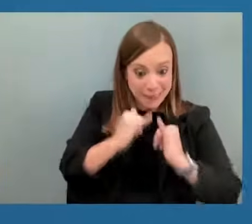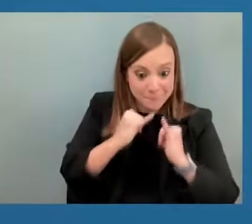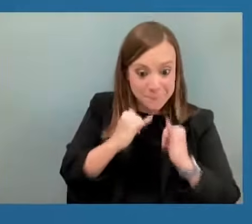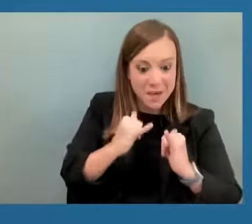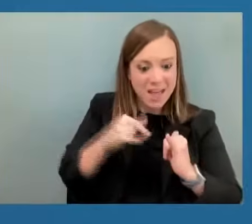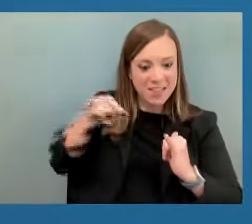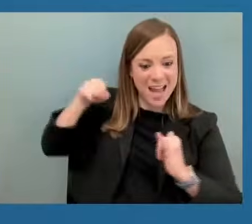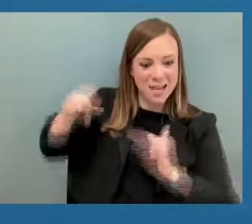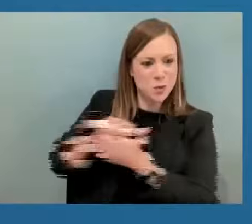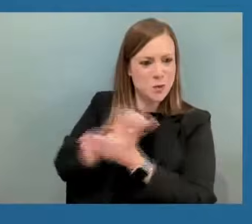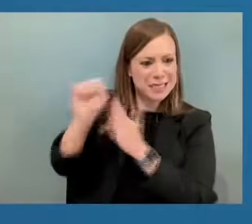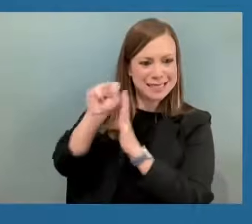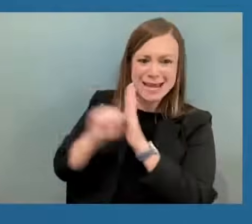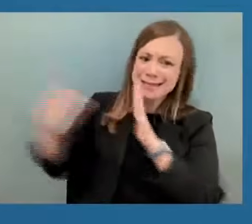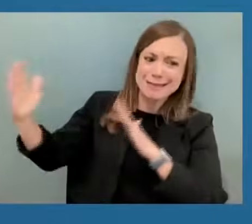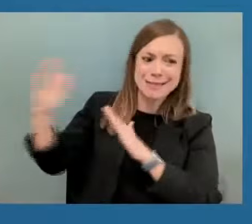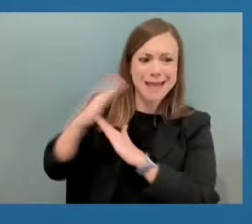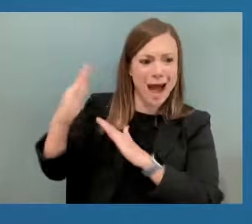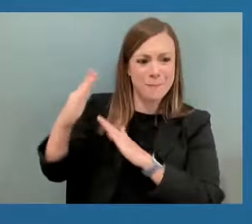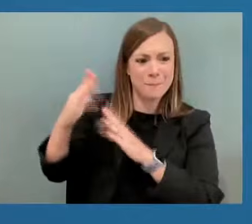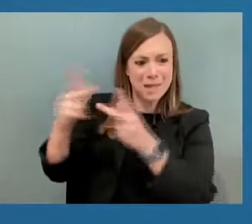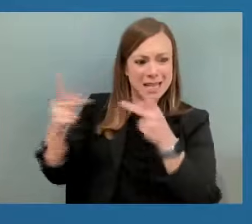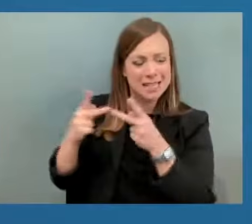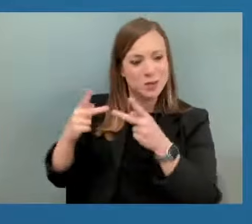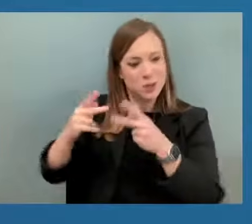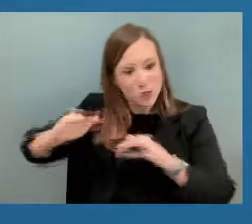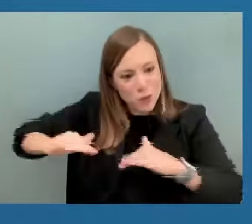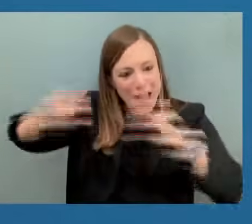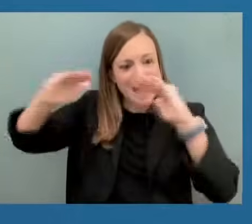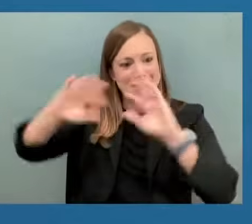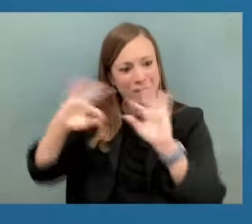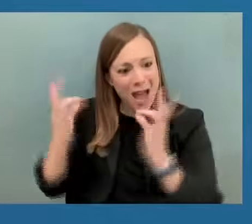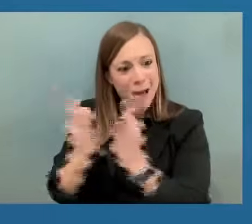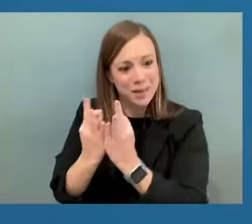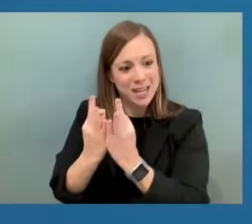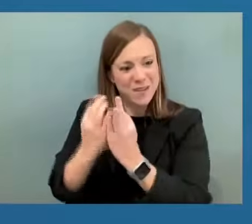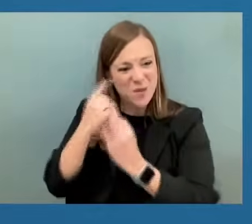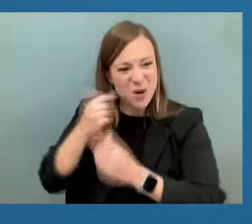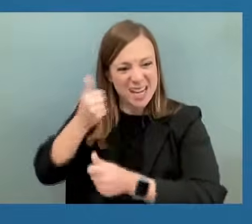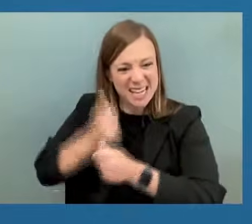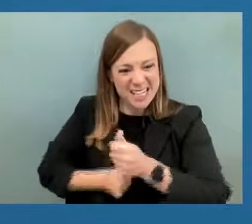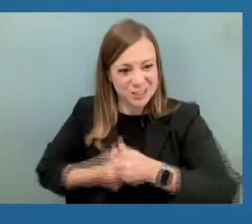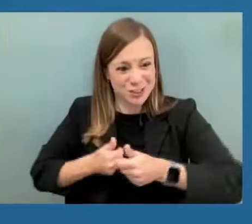young child at each stage of their life. Sorry.